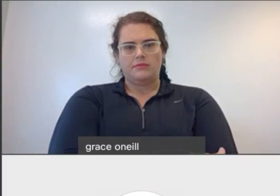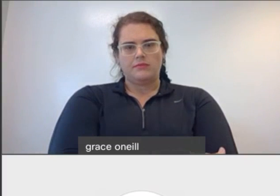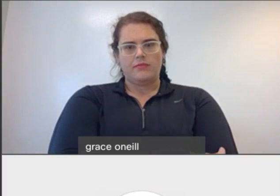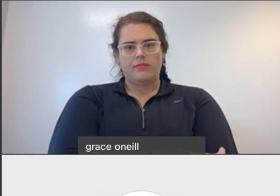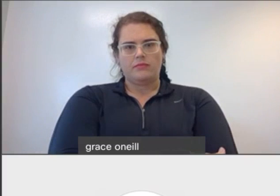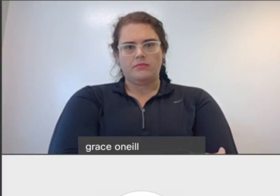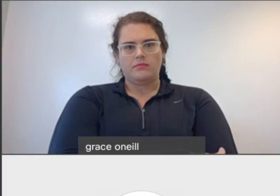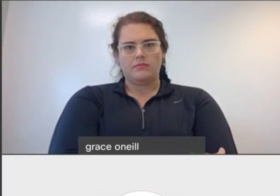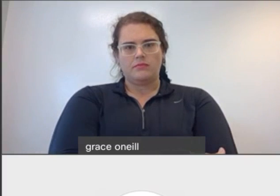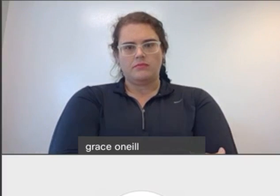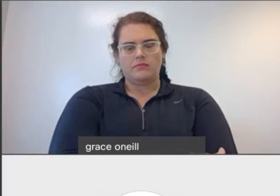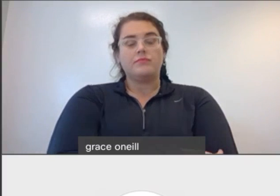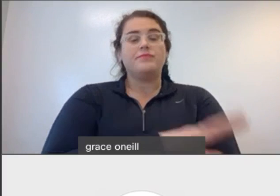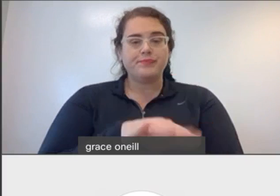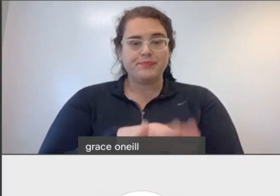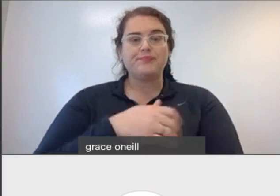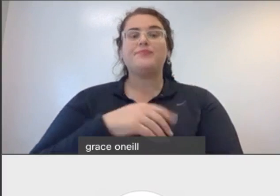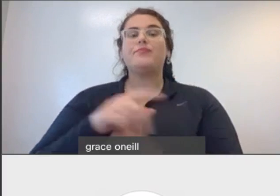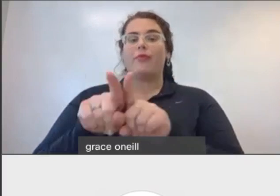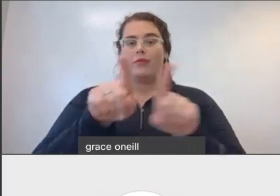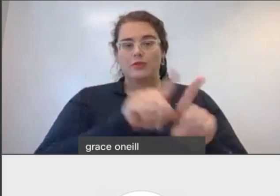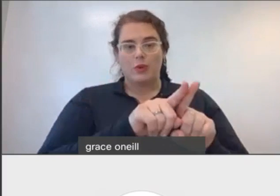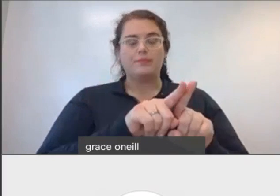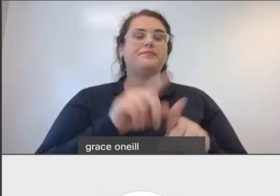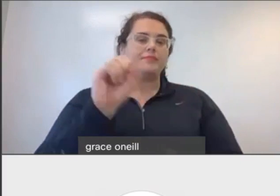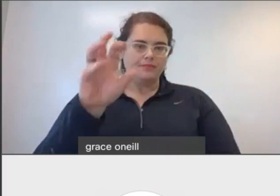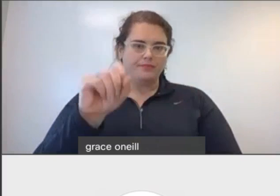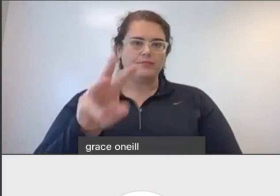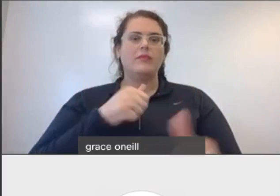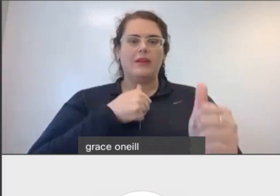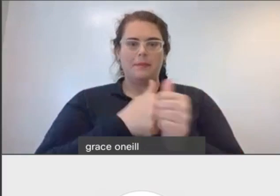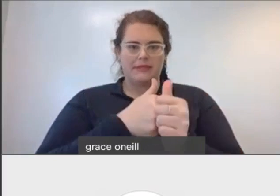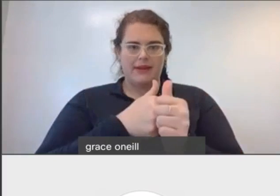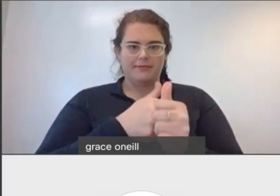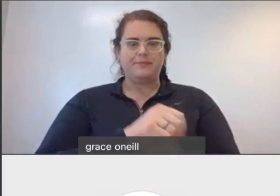Oh, and also by way of update, we have been